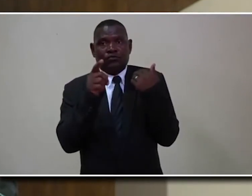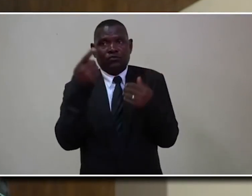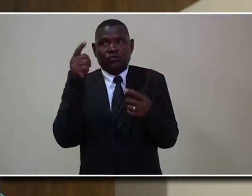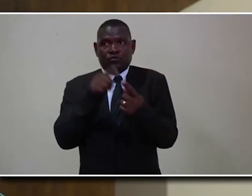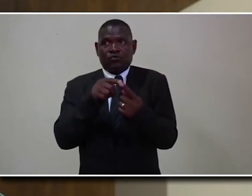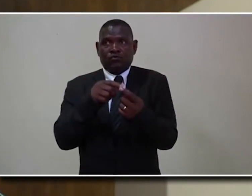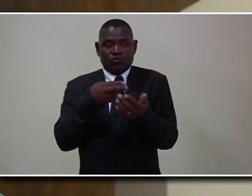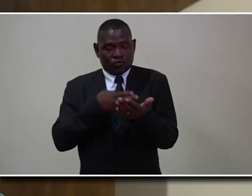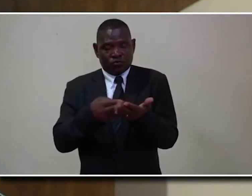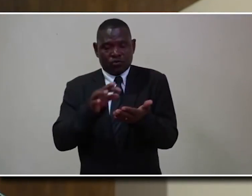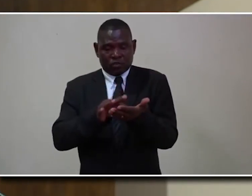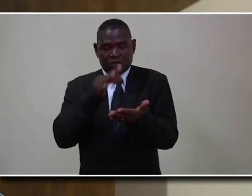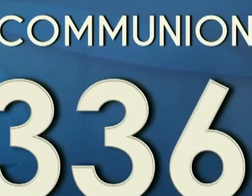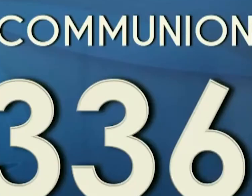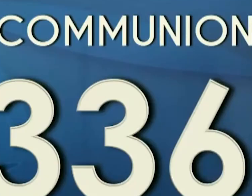Communion.